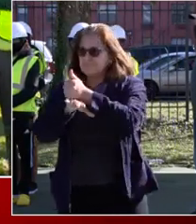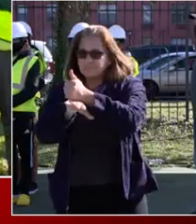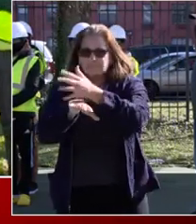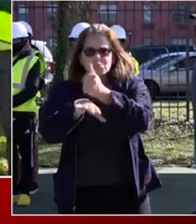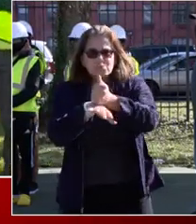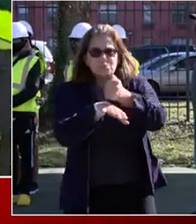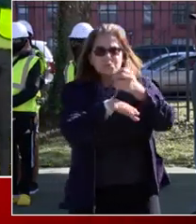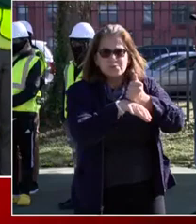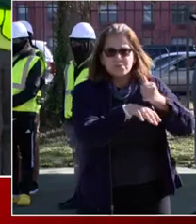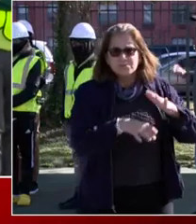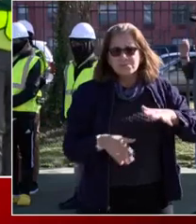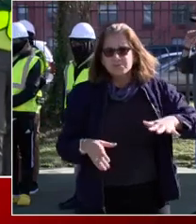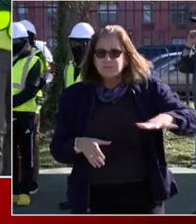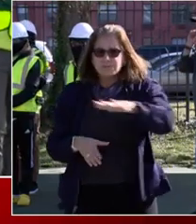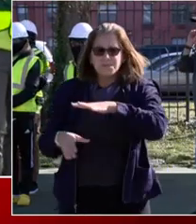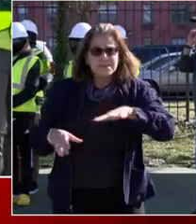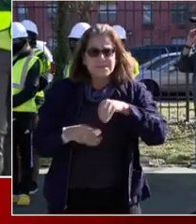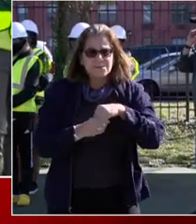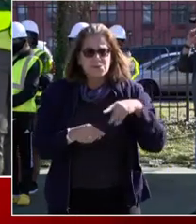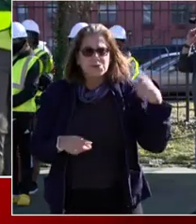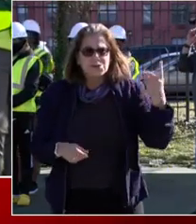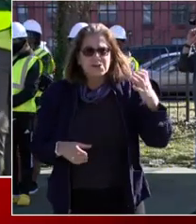getting its energy.